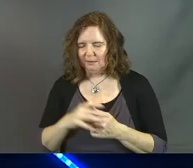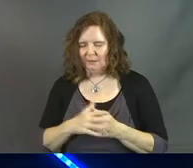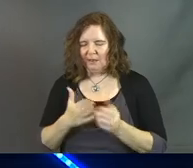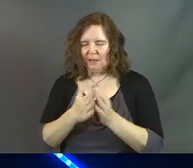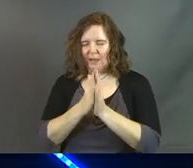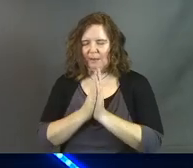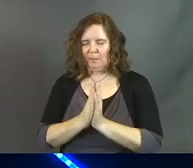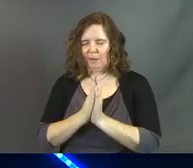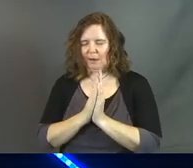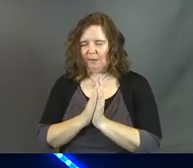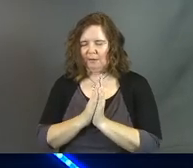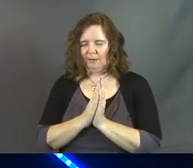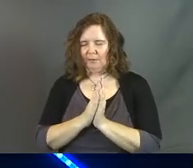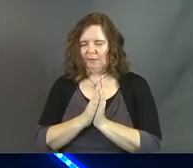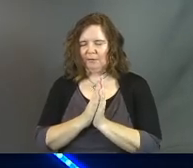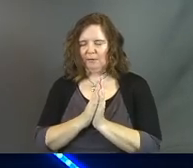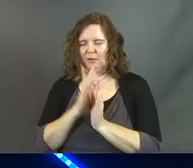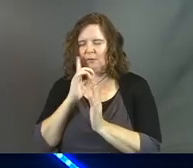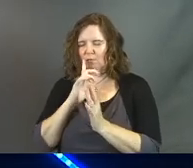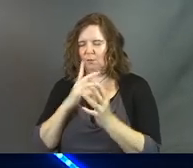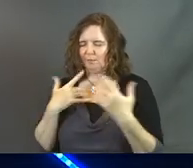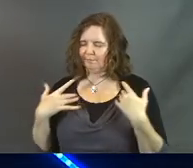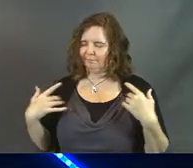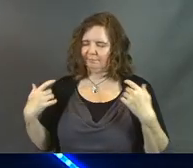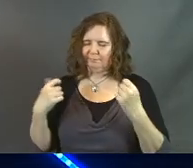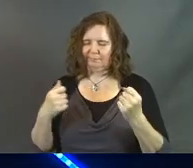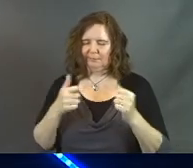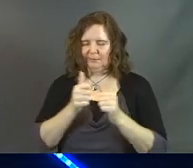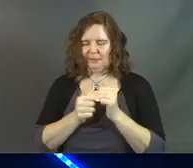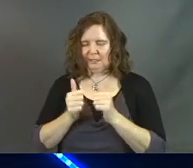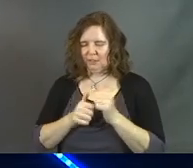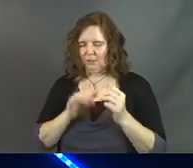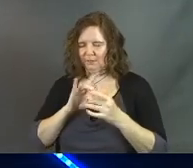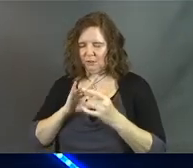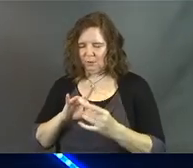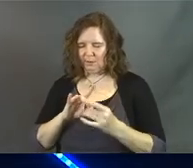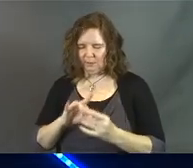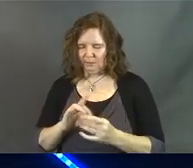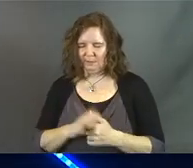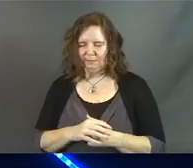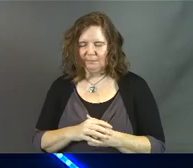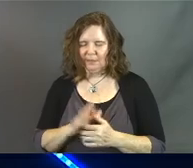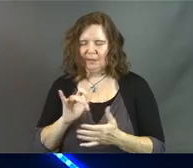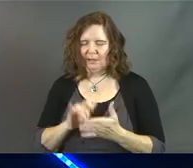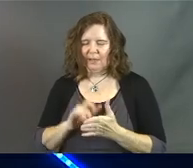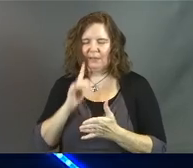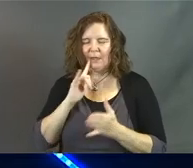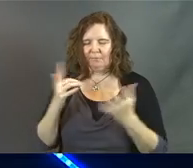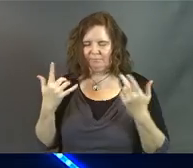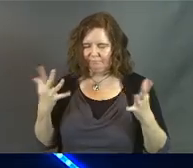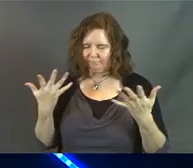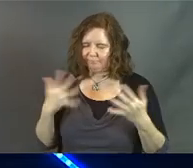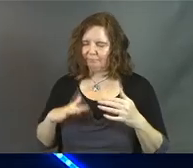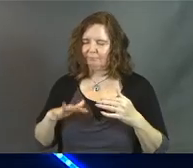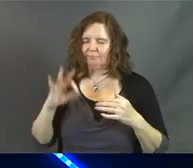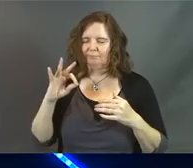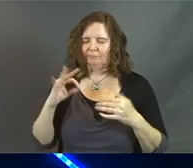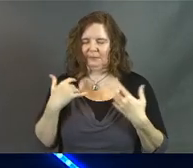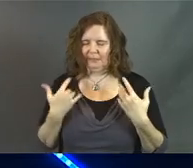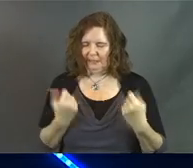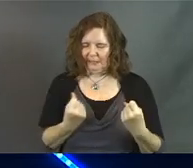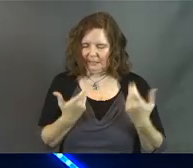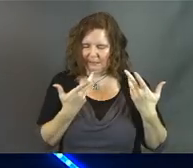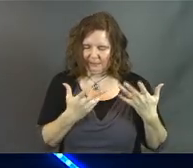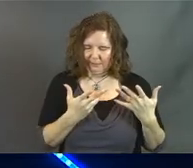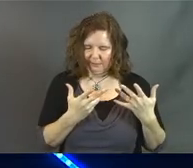I pray for restoration in each of these relationships, God, that they would find